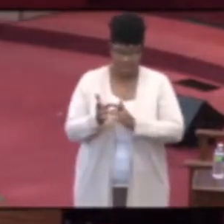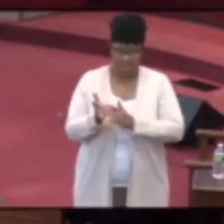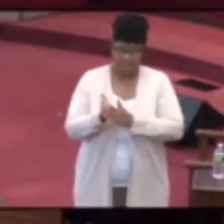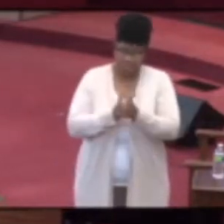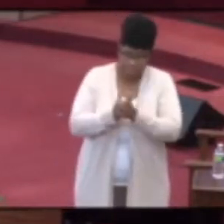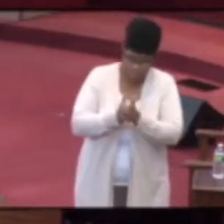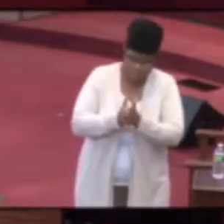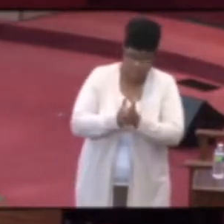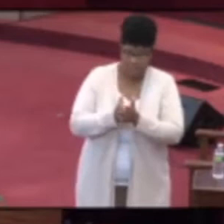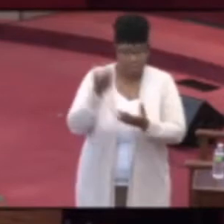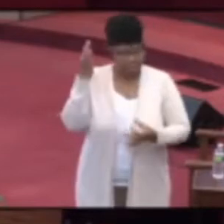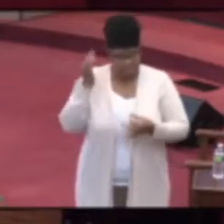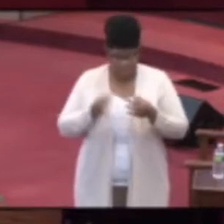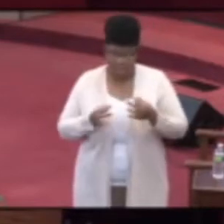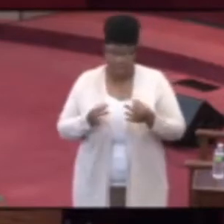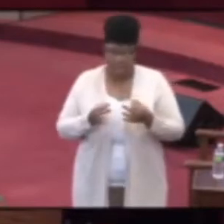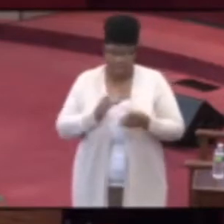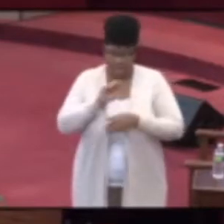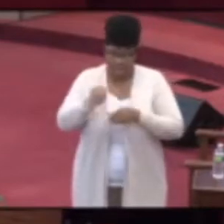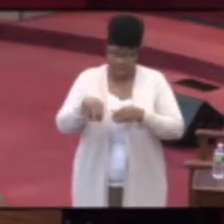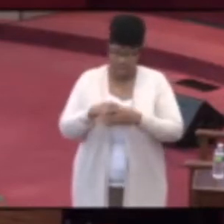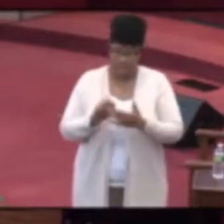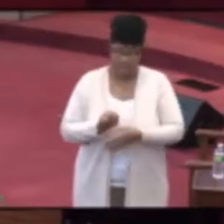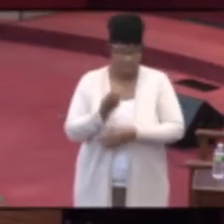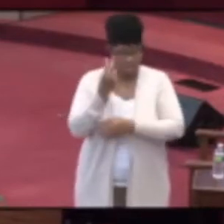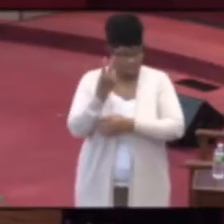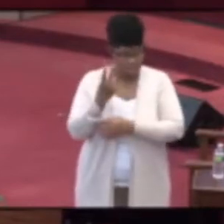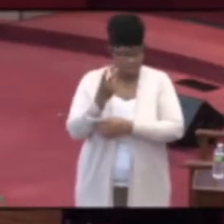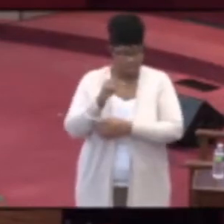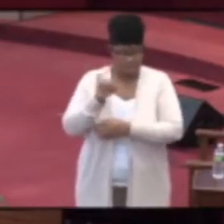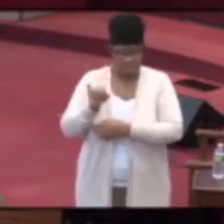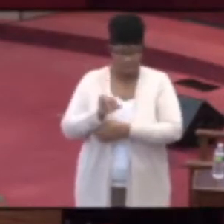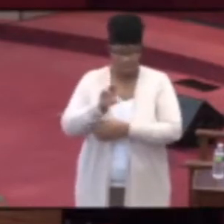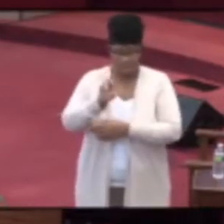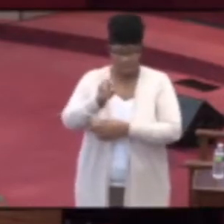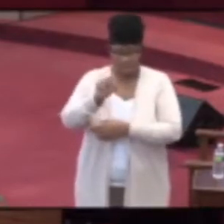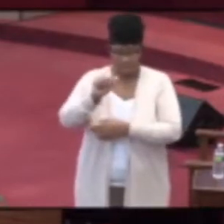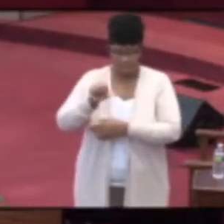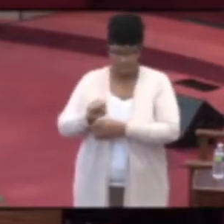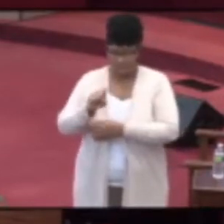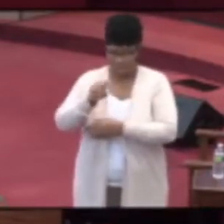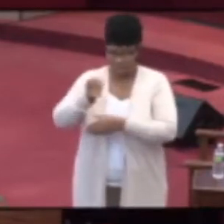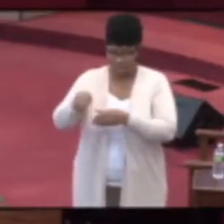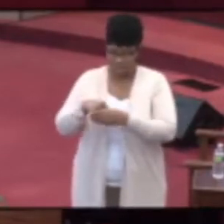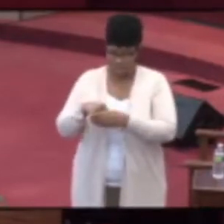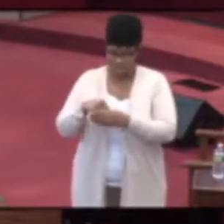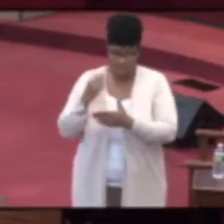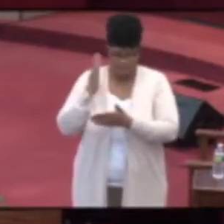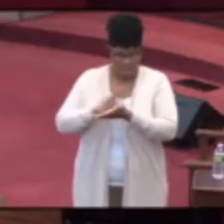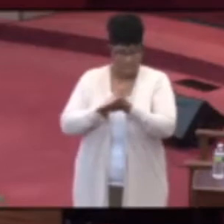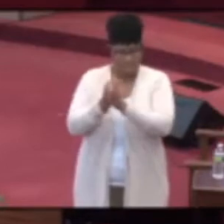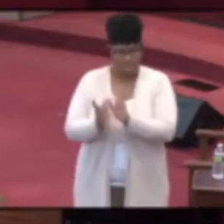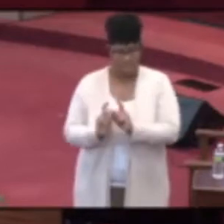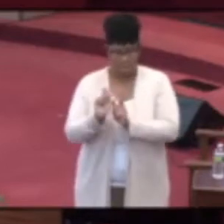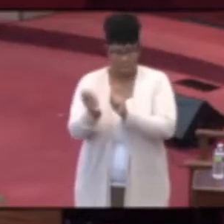he concludes that among the 12 there should be Judas, who will become a